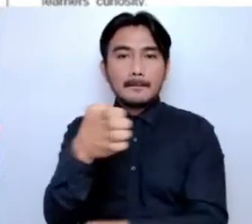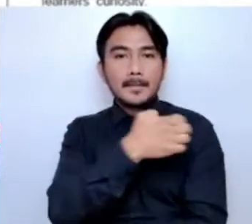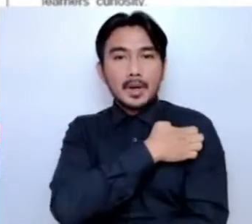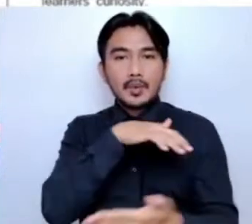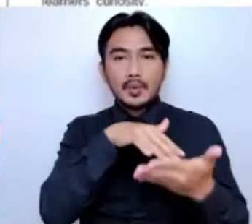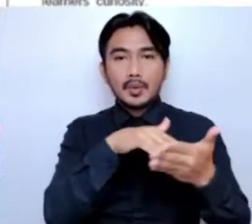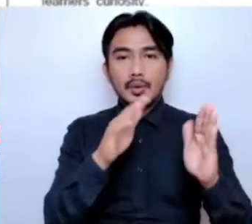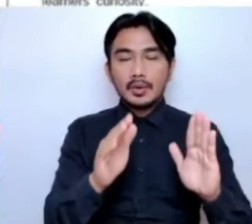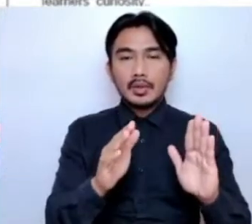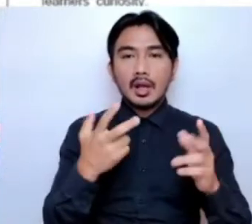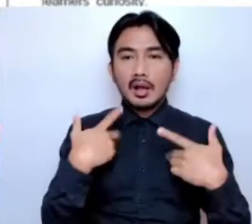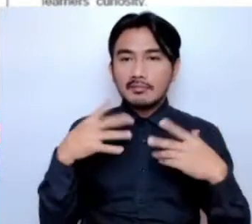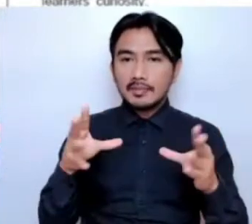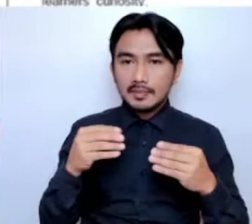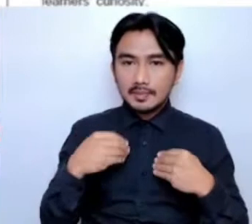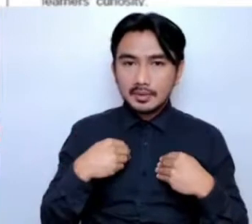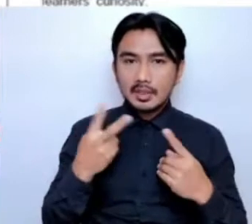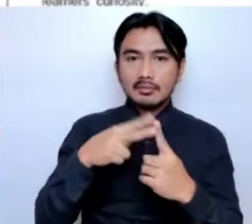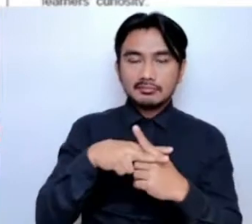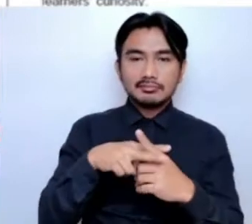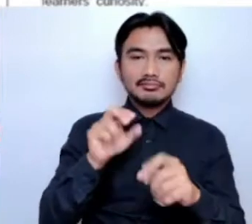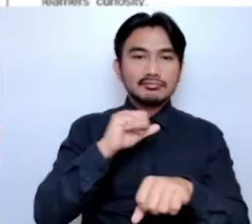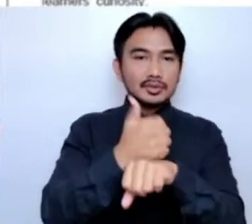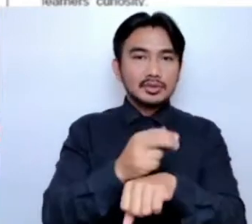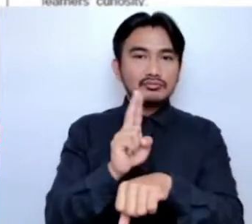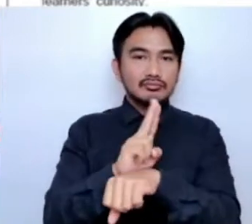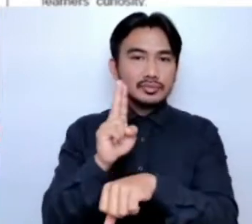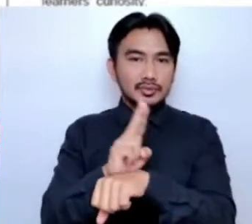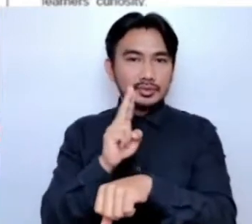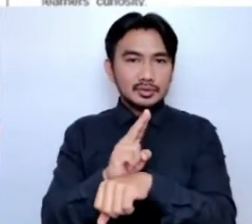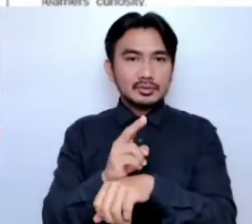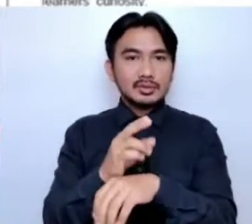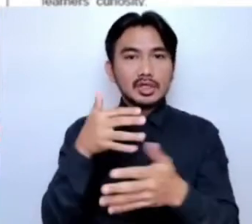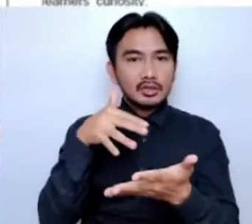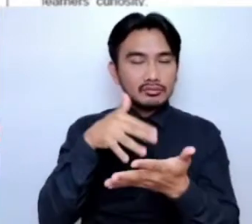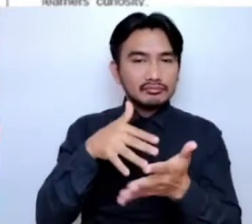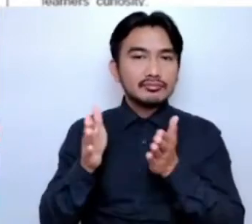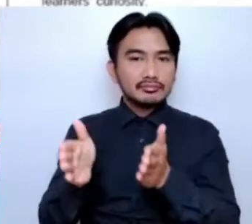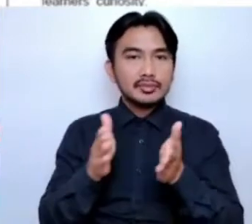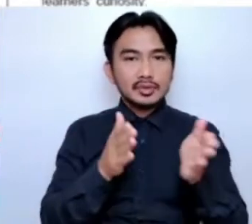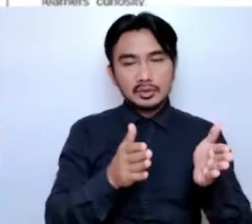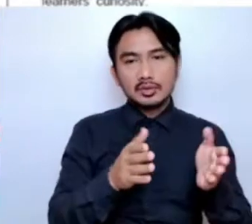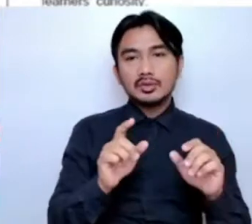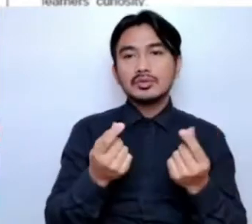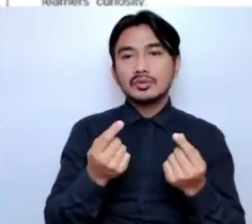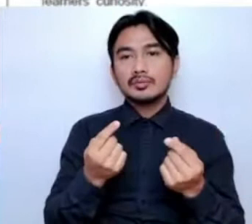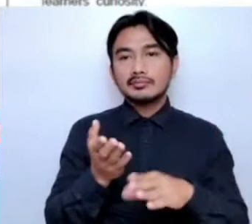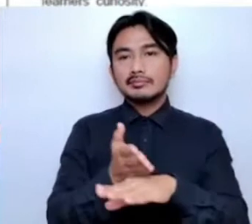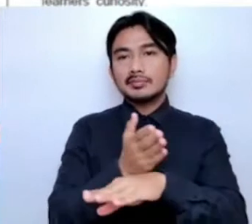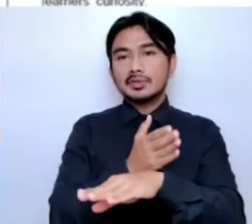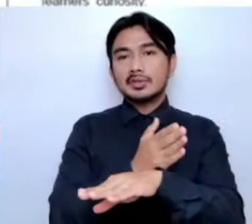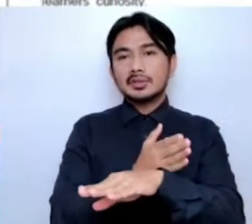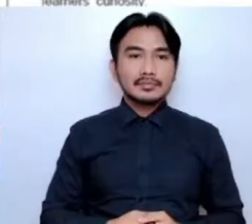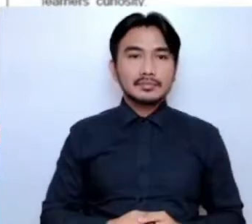and apply successful learning strategies to assist in their development as independent